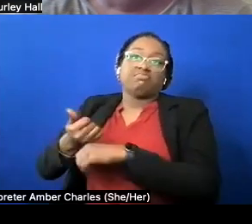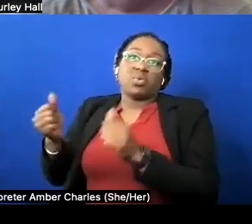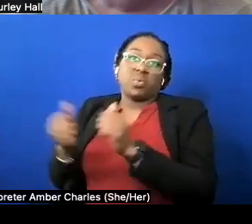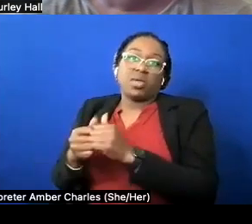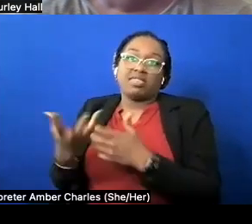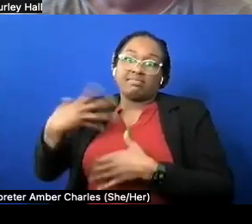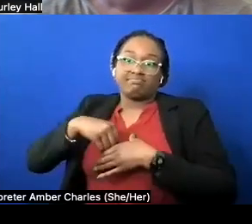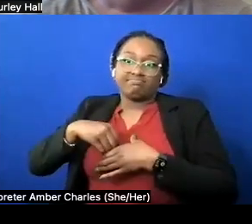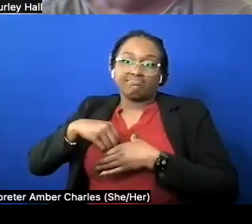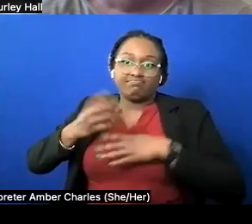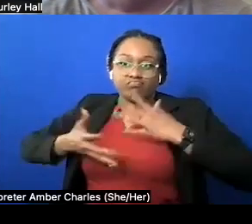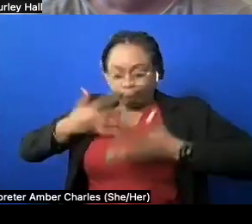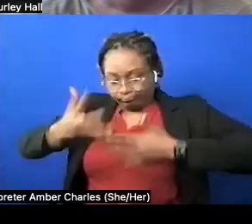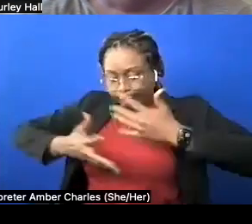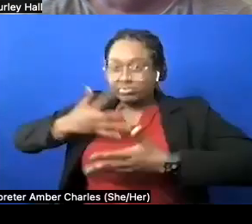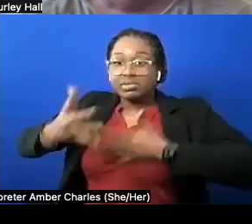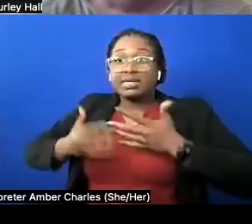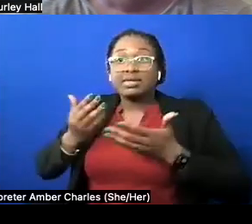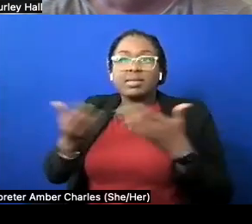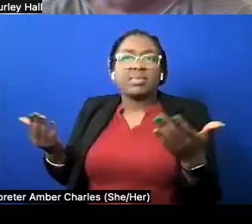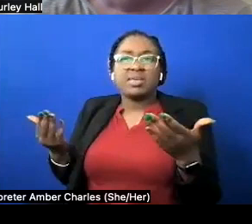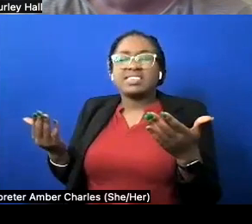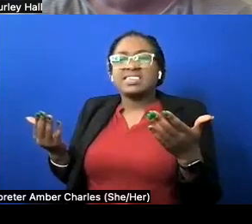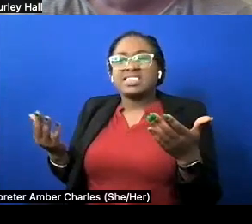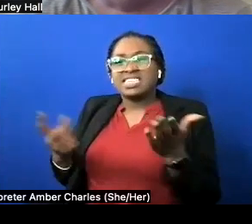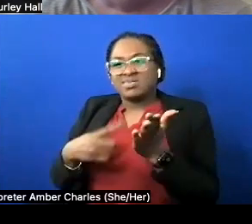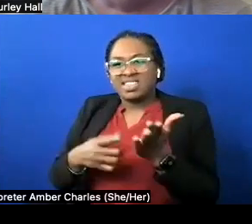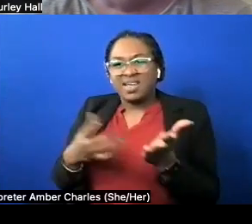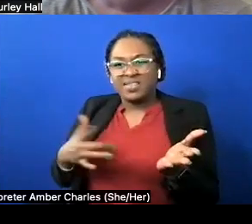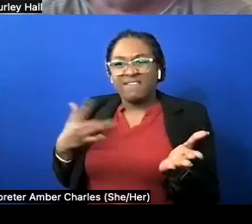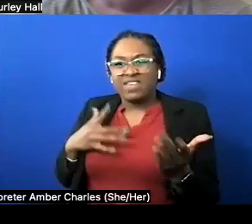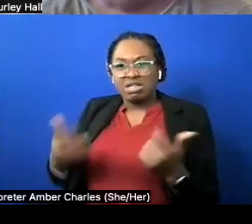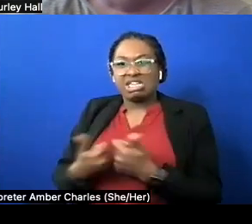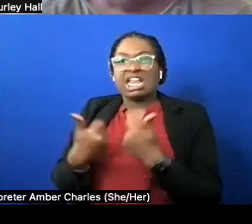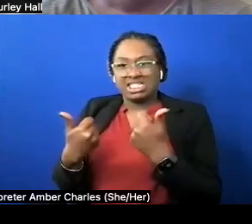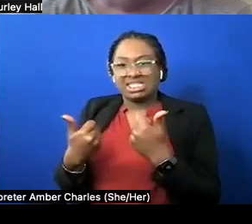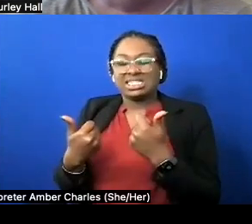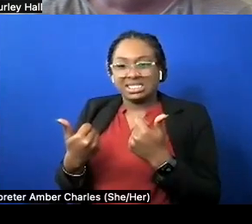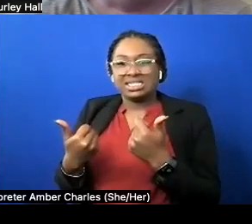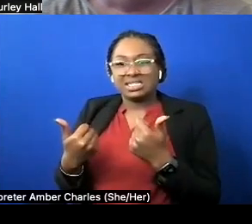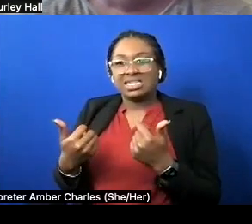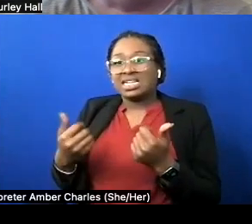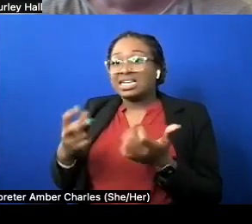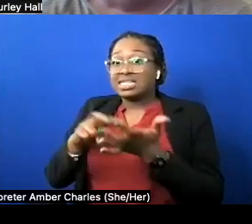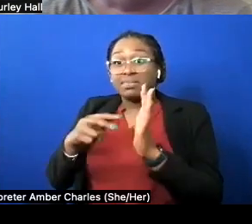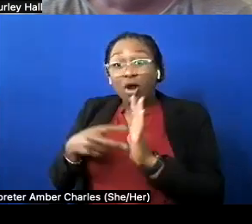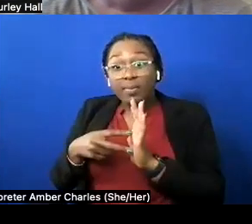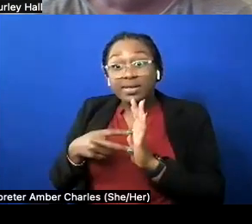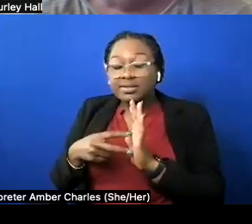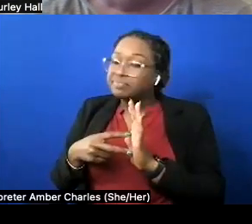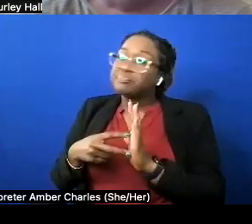me, things can sometimes feel challenging, but the sense of purpose, that is